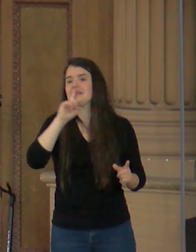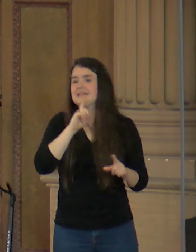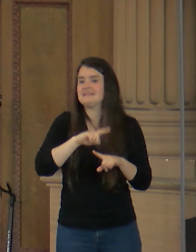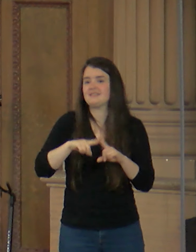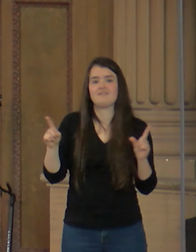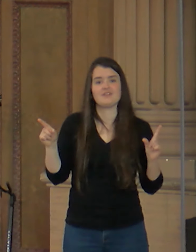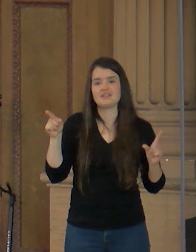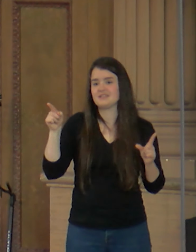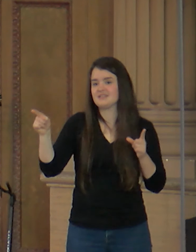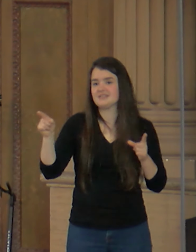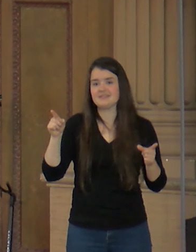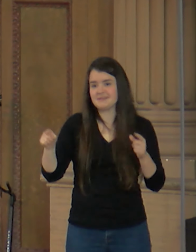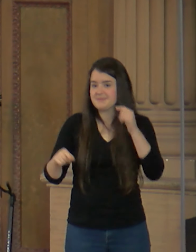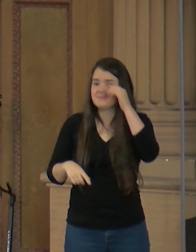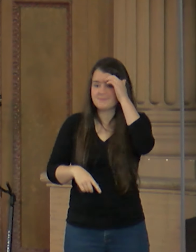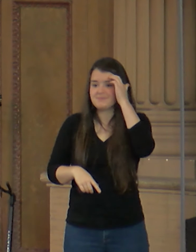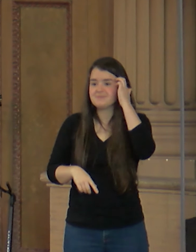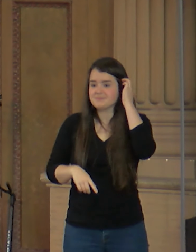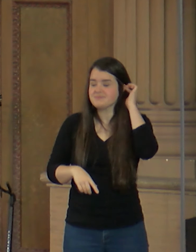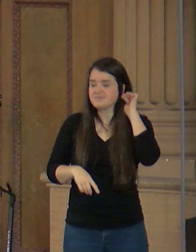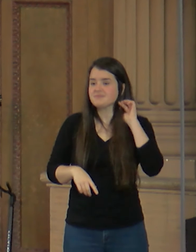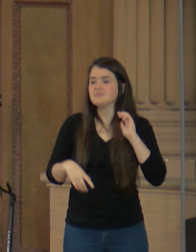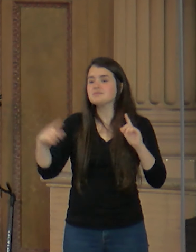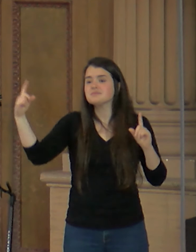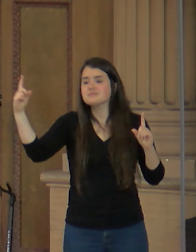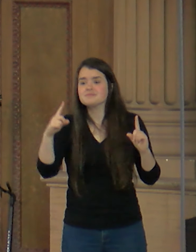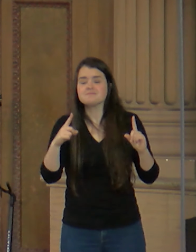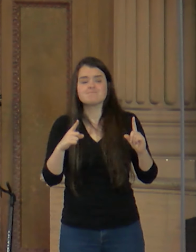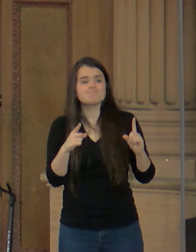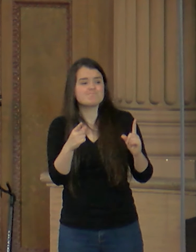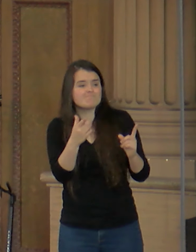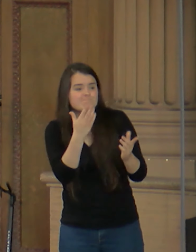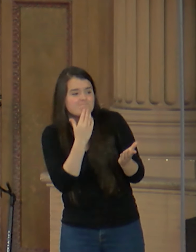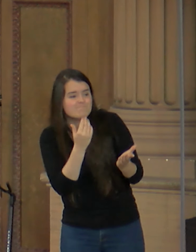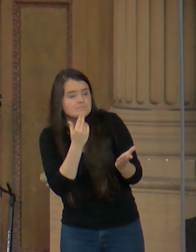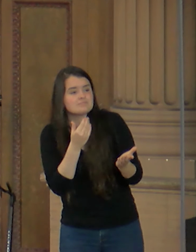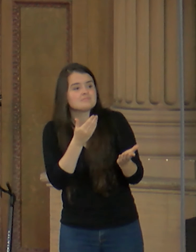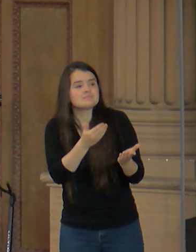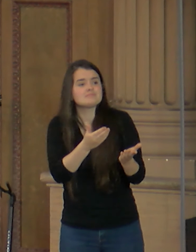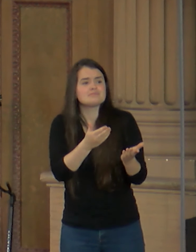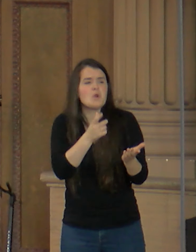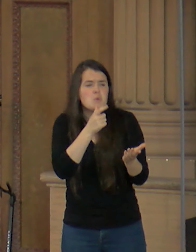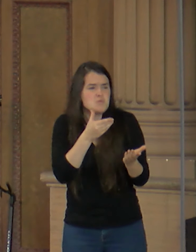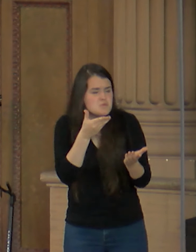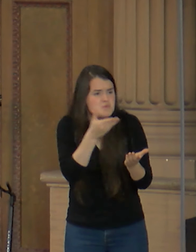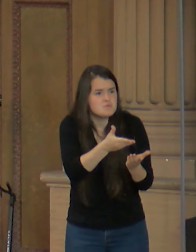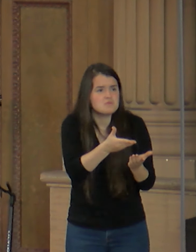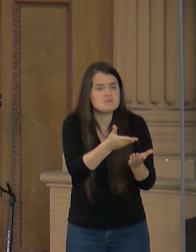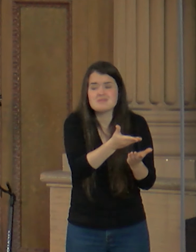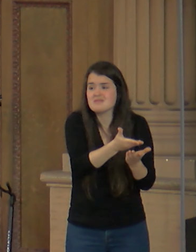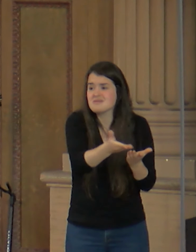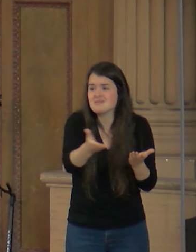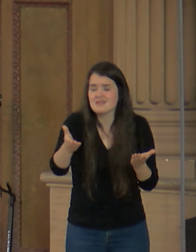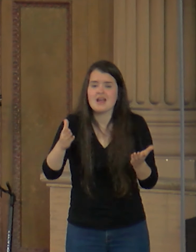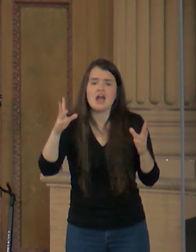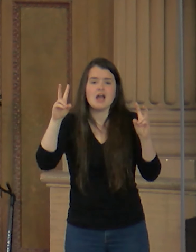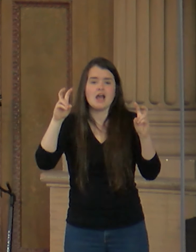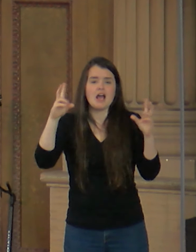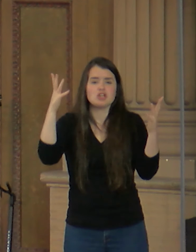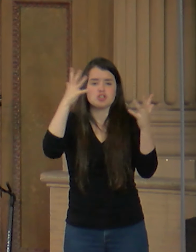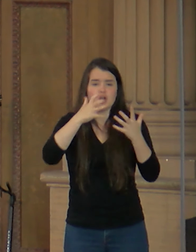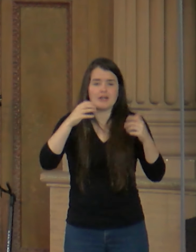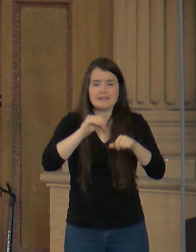God. So he comes to him kindly, and then he says, who is this that darkens counsel? And when that phrase, who is